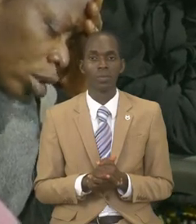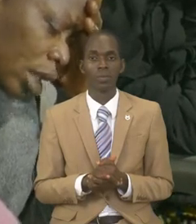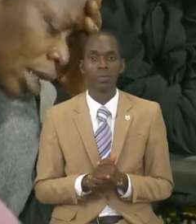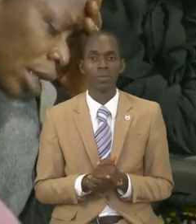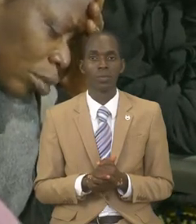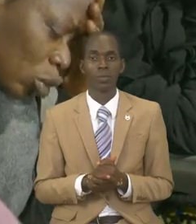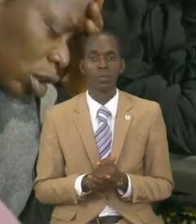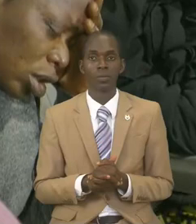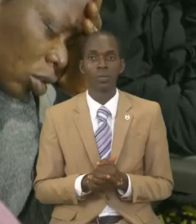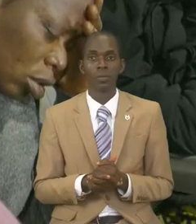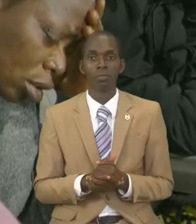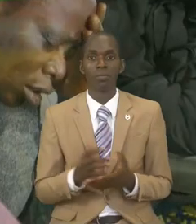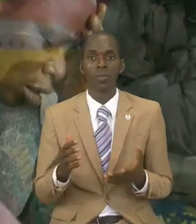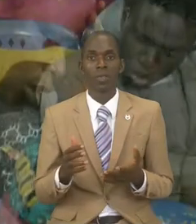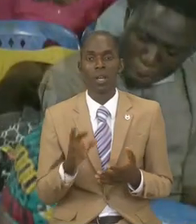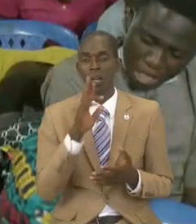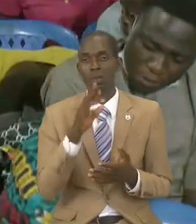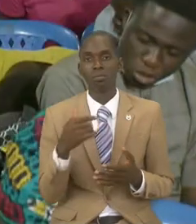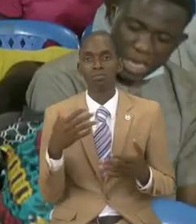are we true?